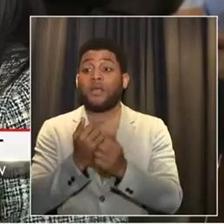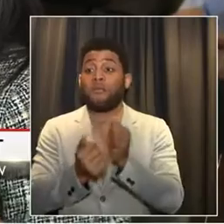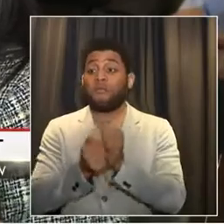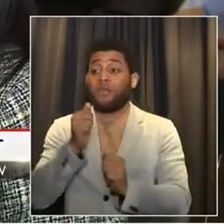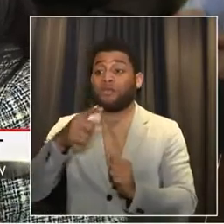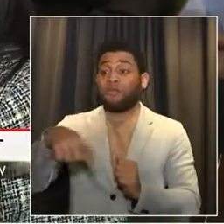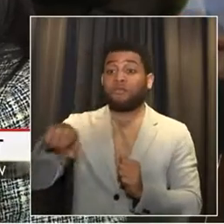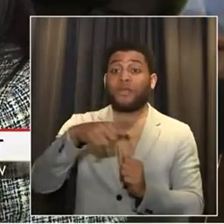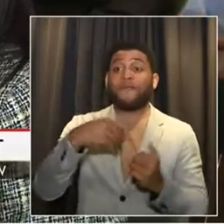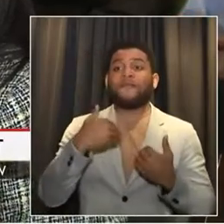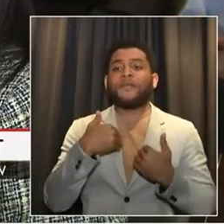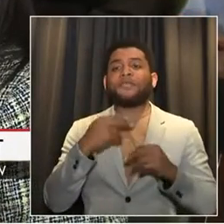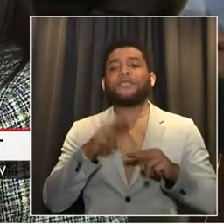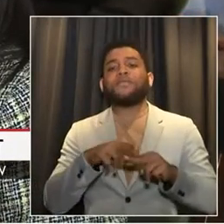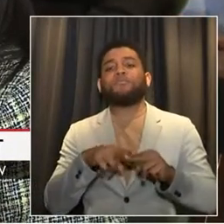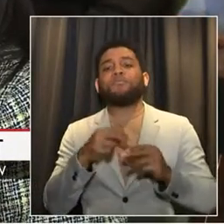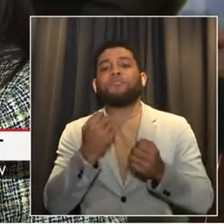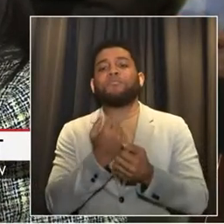been